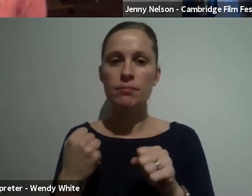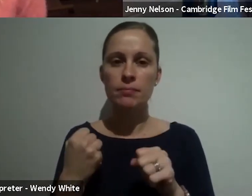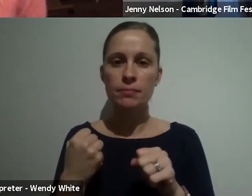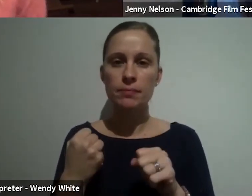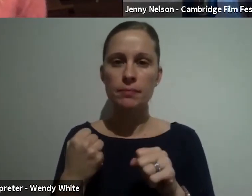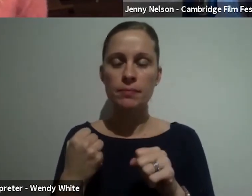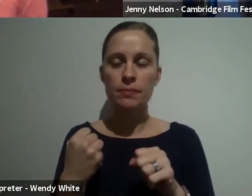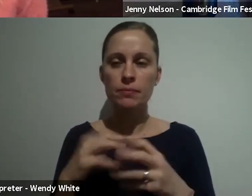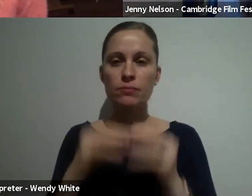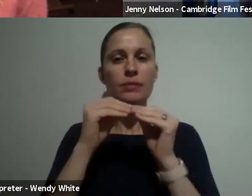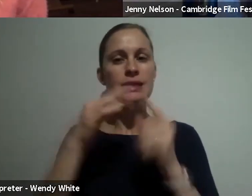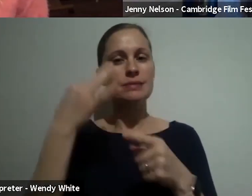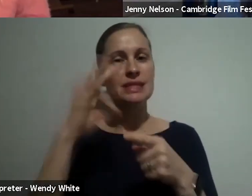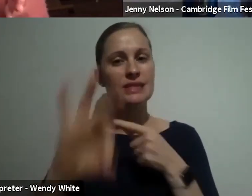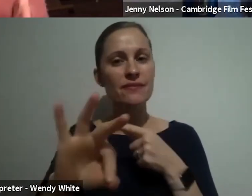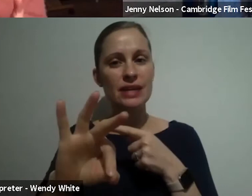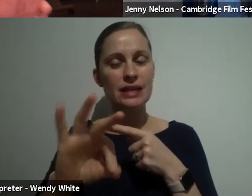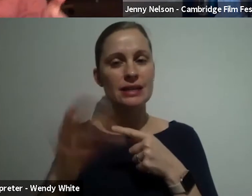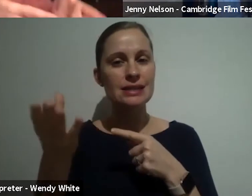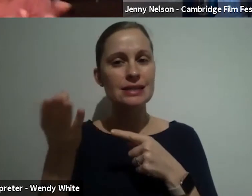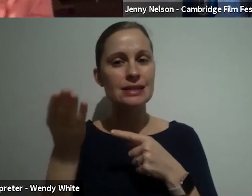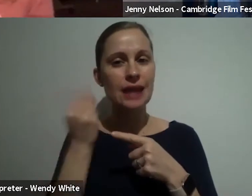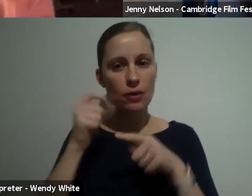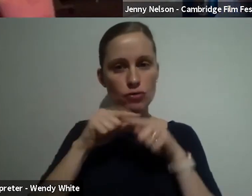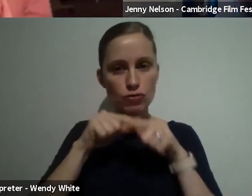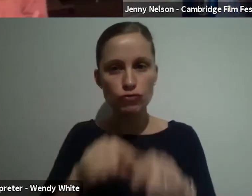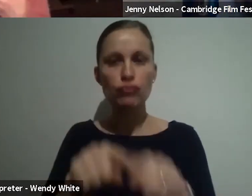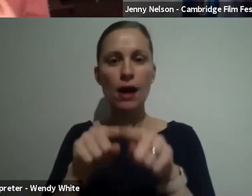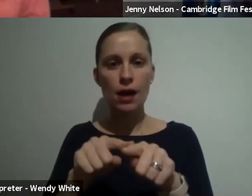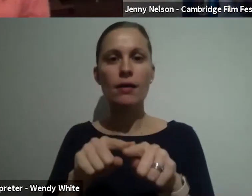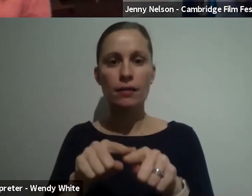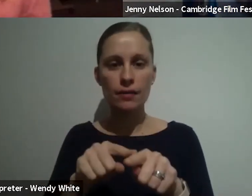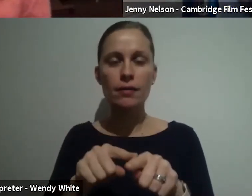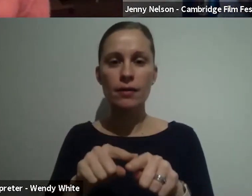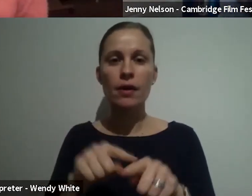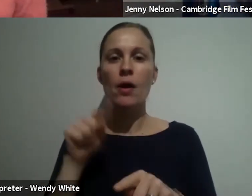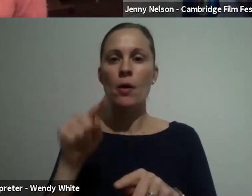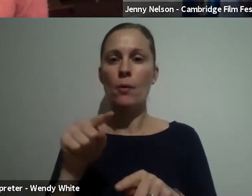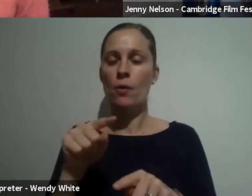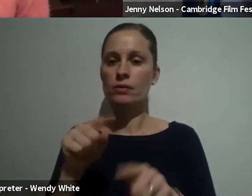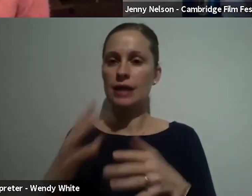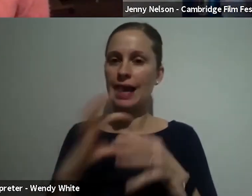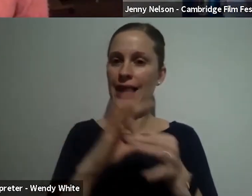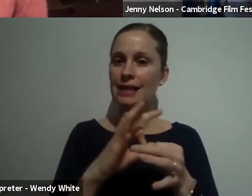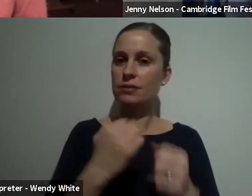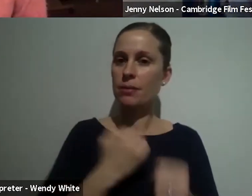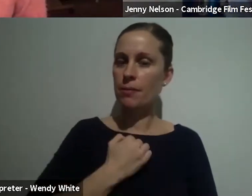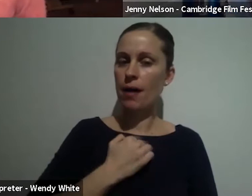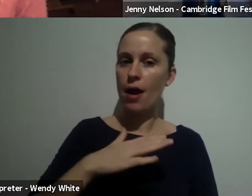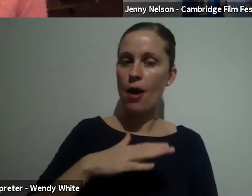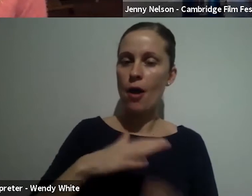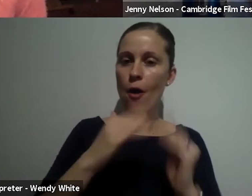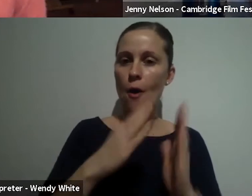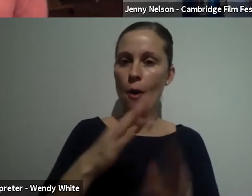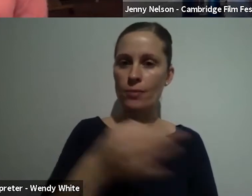soundtrack because, the story is set in Zaragoza. Zaragoza is my hometown, and Zaragoza at the beginning